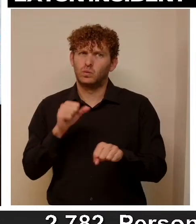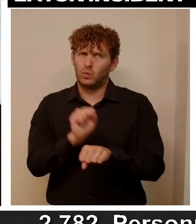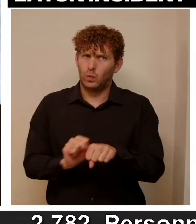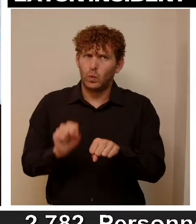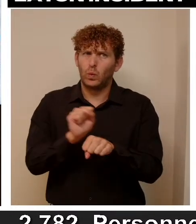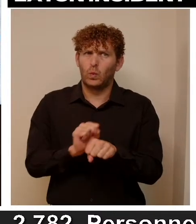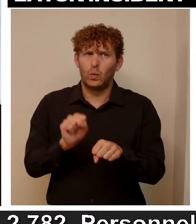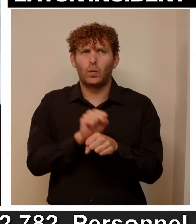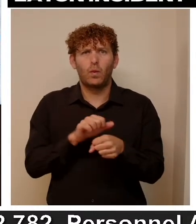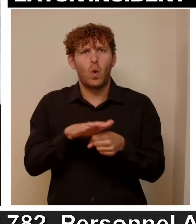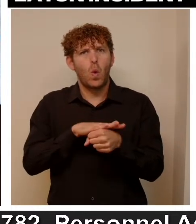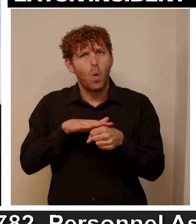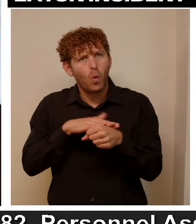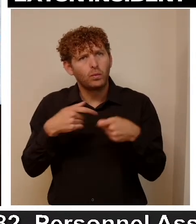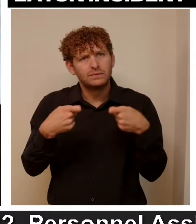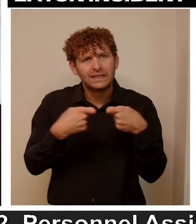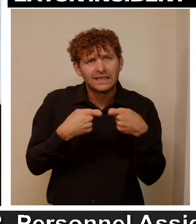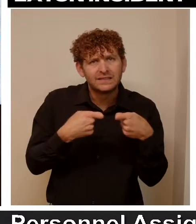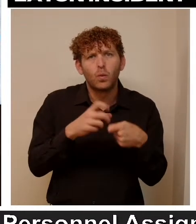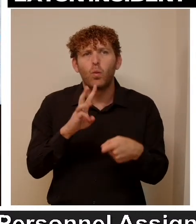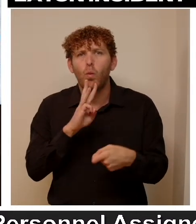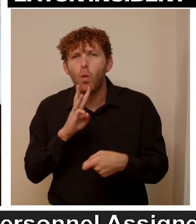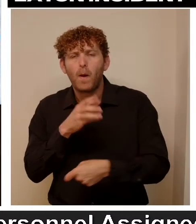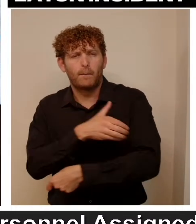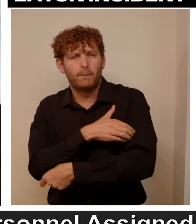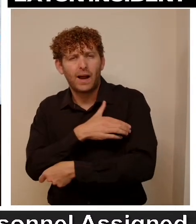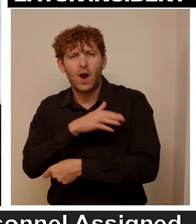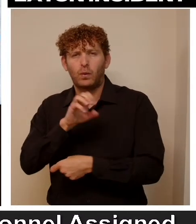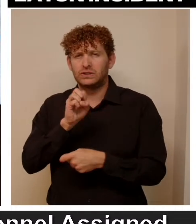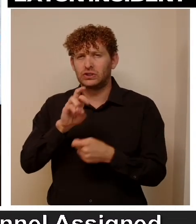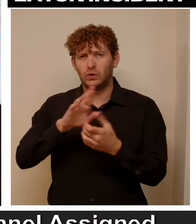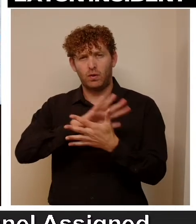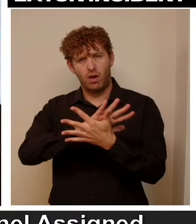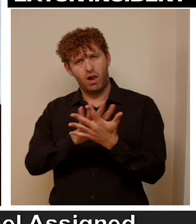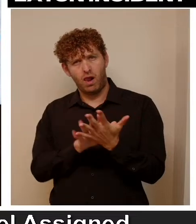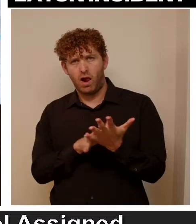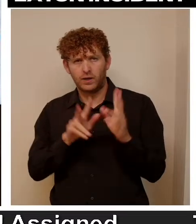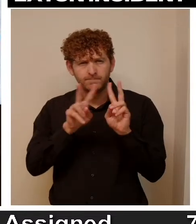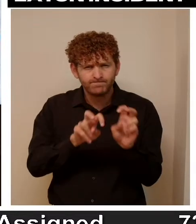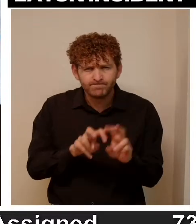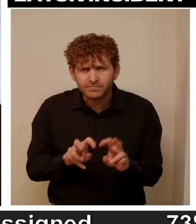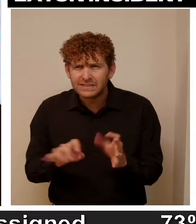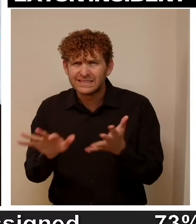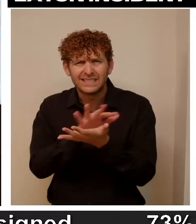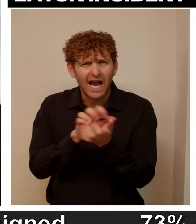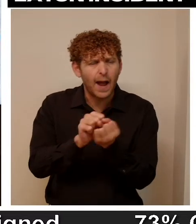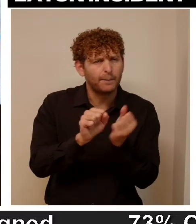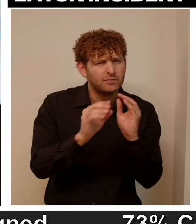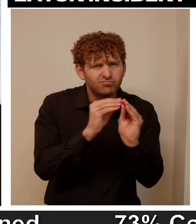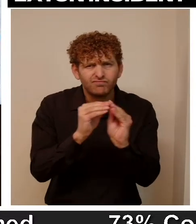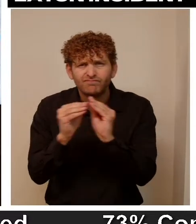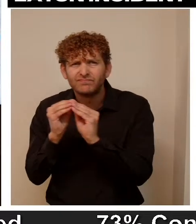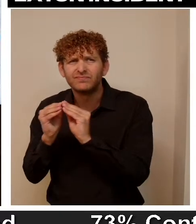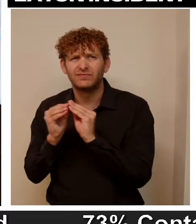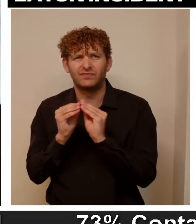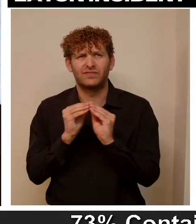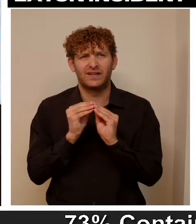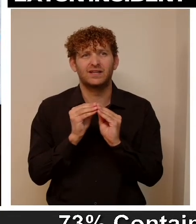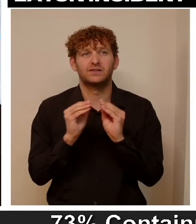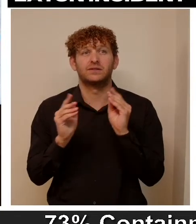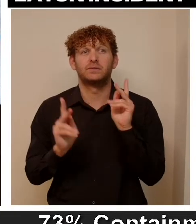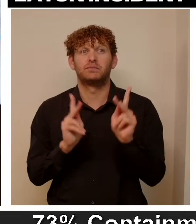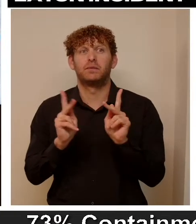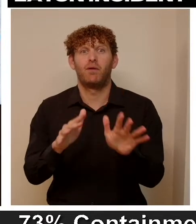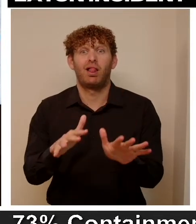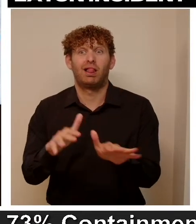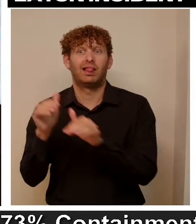sewer service, all of which have been damaged. We know those of you who are still evacuated are anxious to return to your homes and neighborhoods,